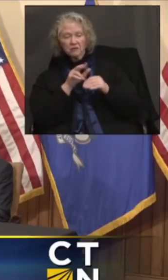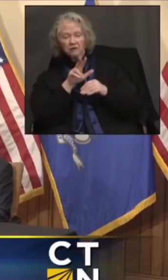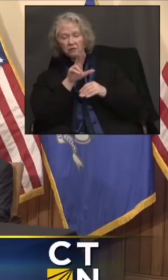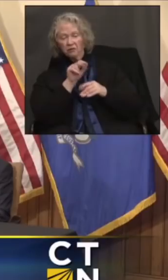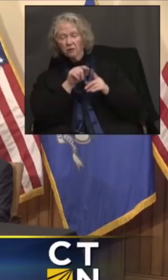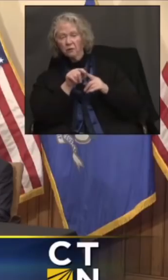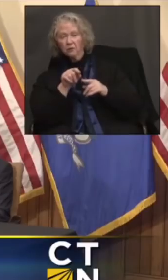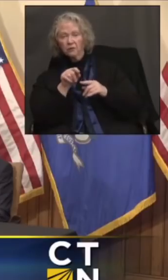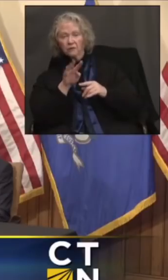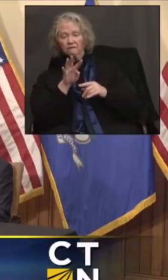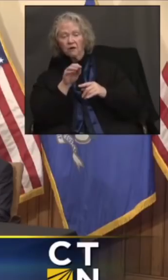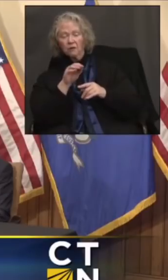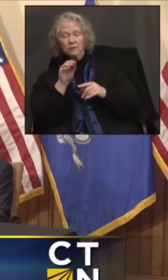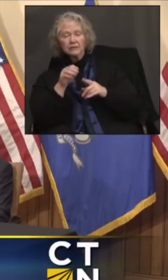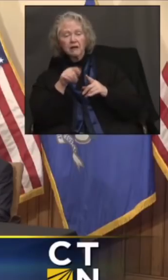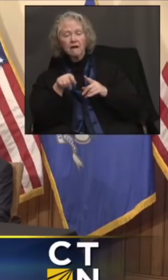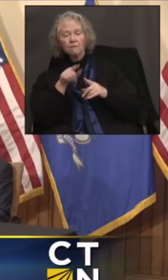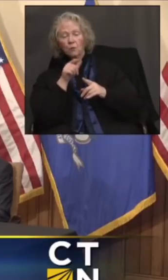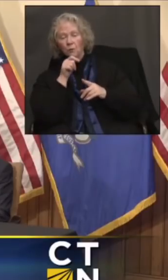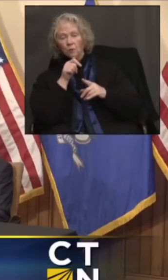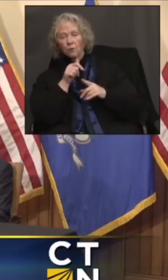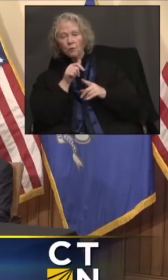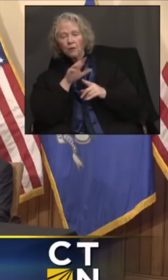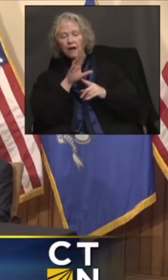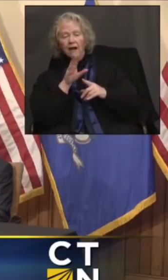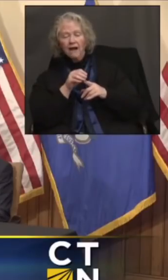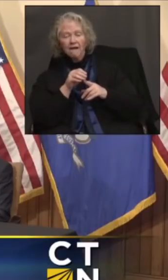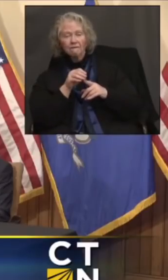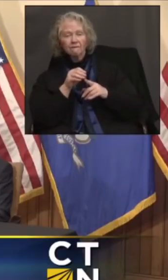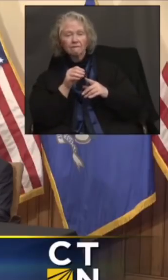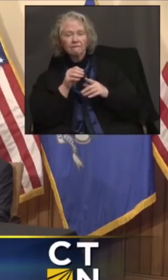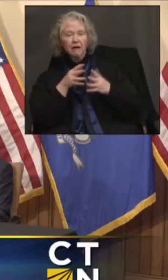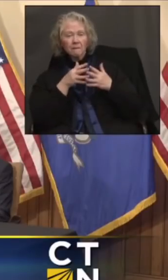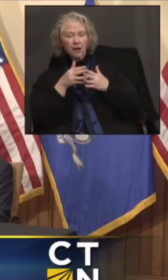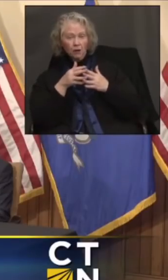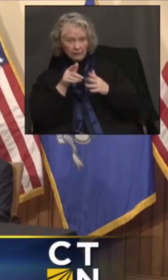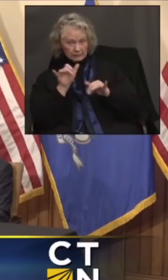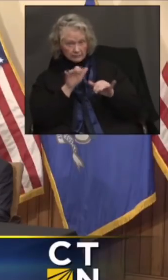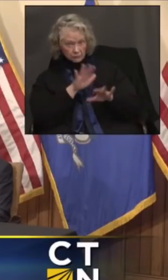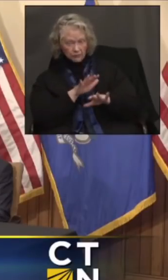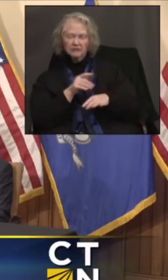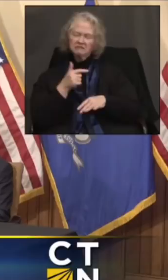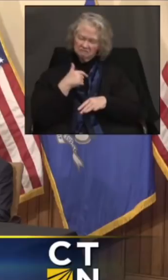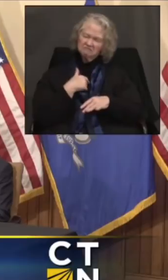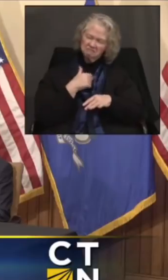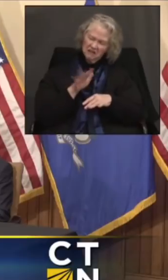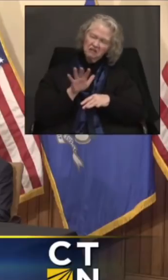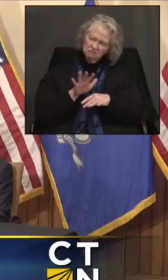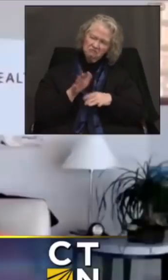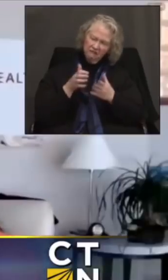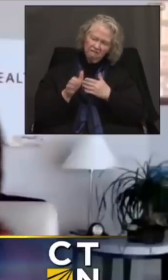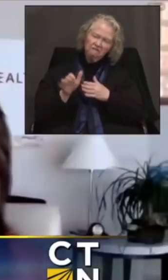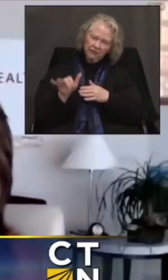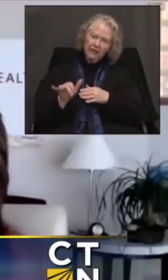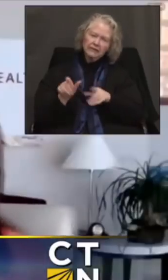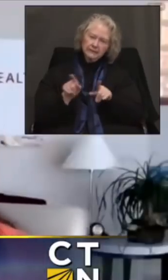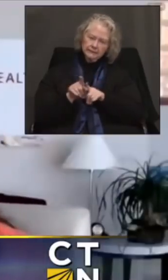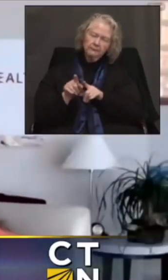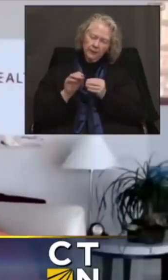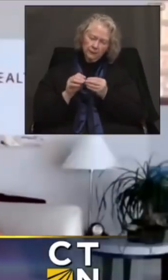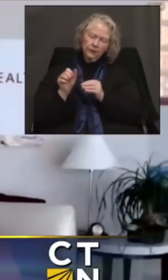of their African American staff that's been vaccinated. That would be close, yes. Are you in that range? Yes, we are in that